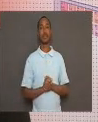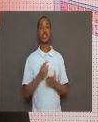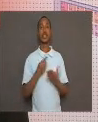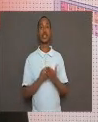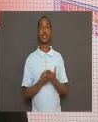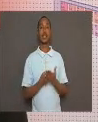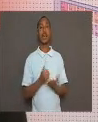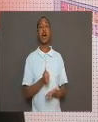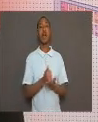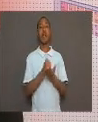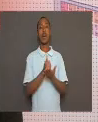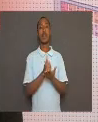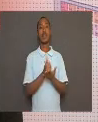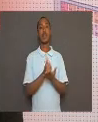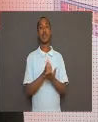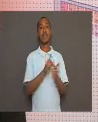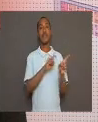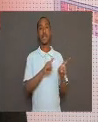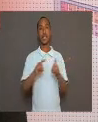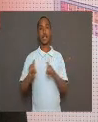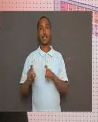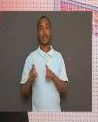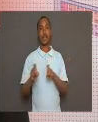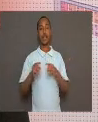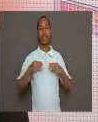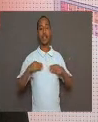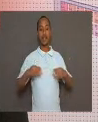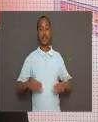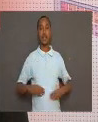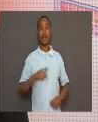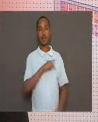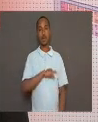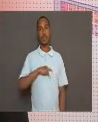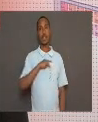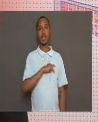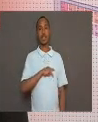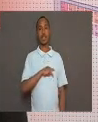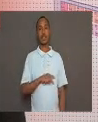This will help us to investigate their physical properties.